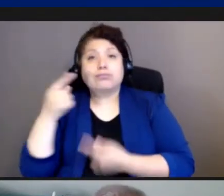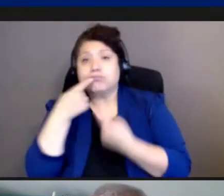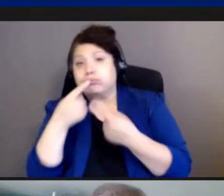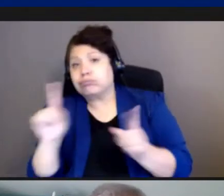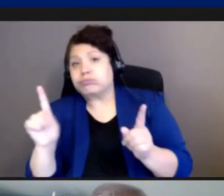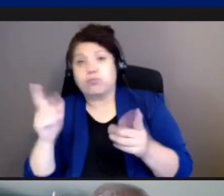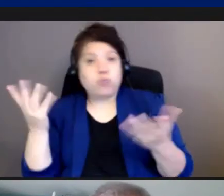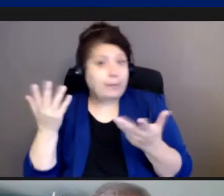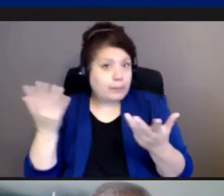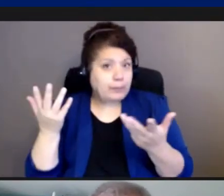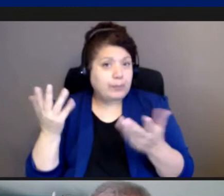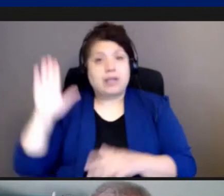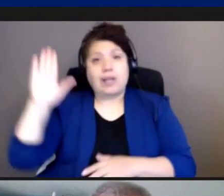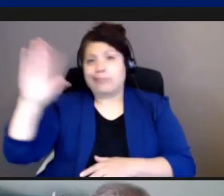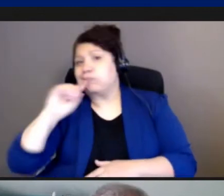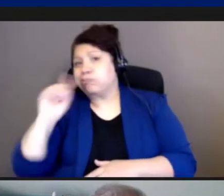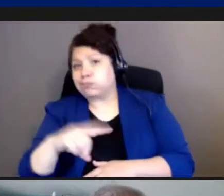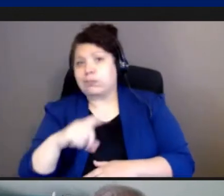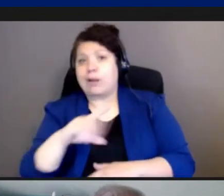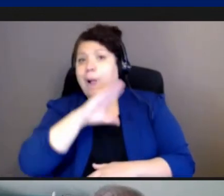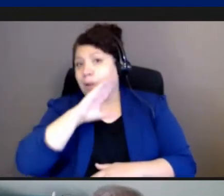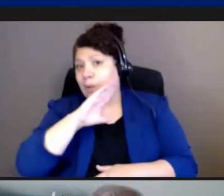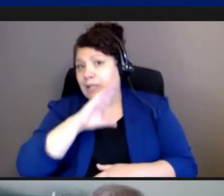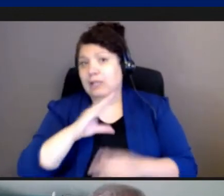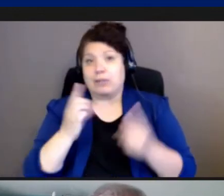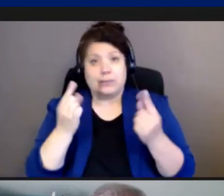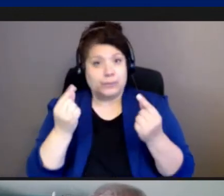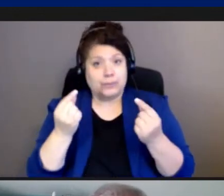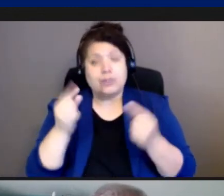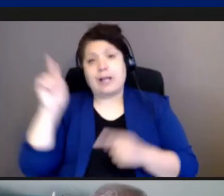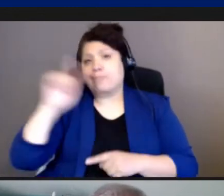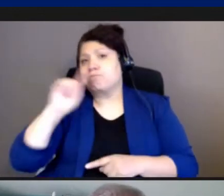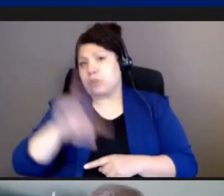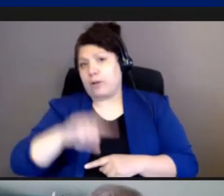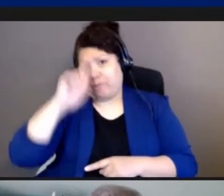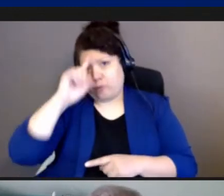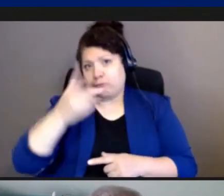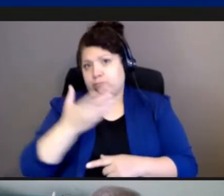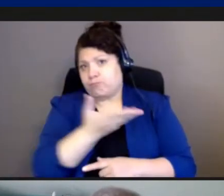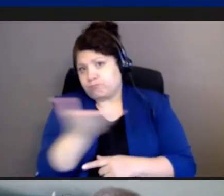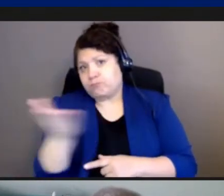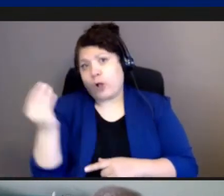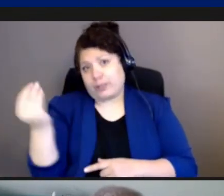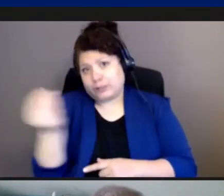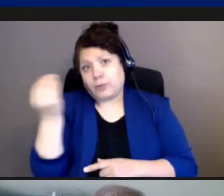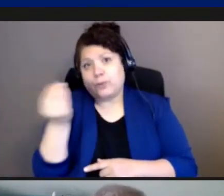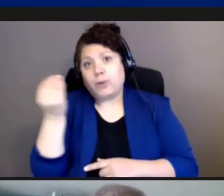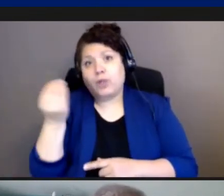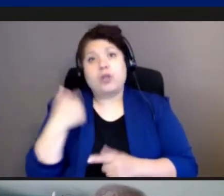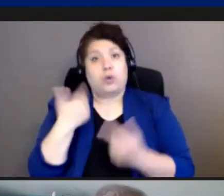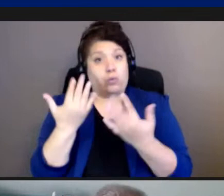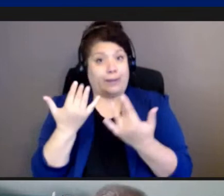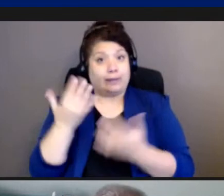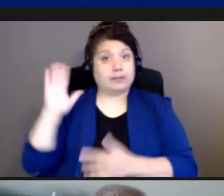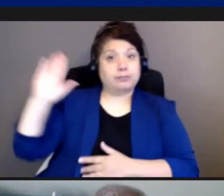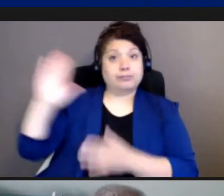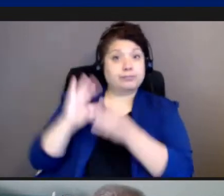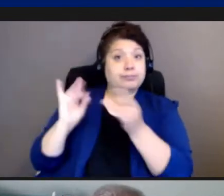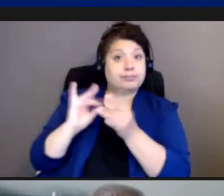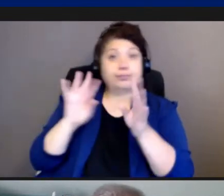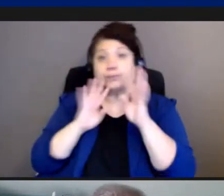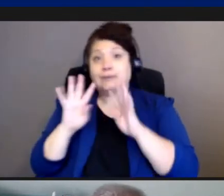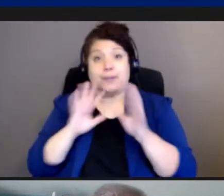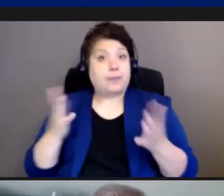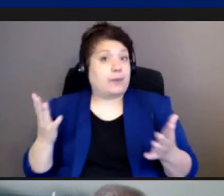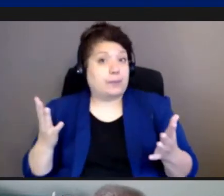some guidance for Halloween for the entire province, for all the health units. We want to wait for that so we can see what they have to say. But we're going to have